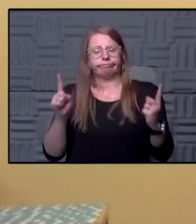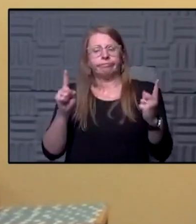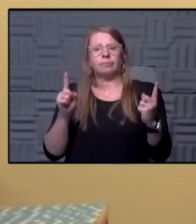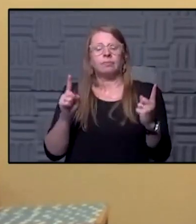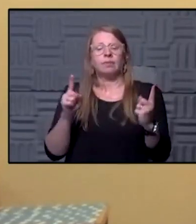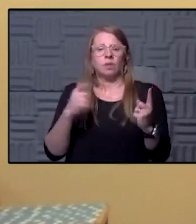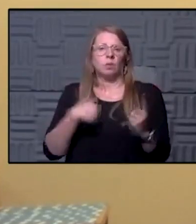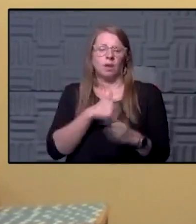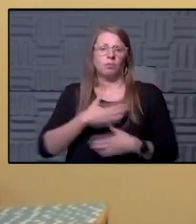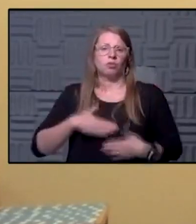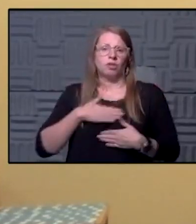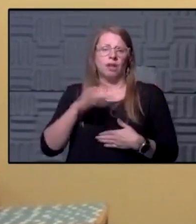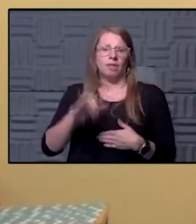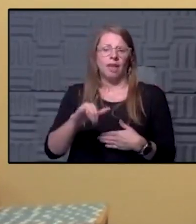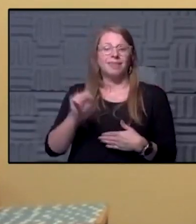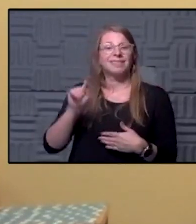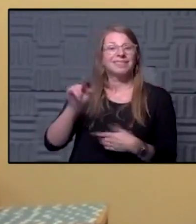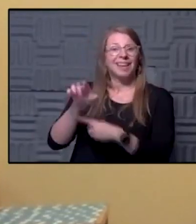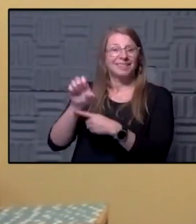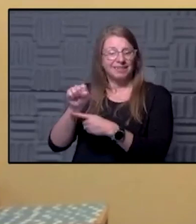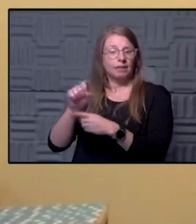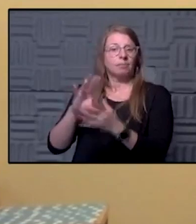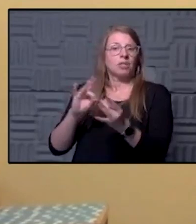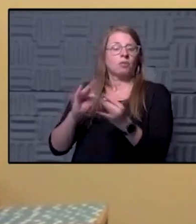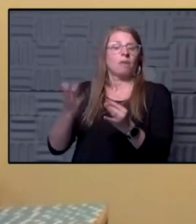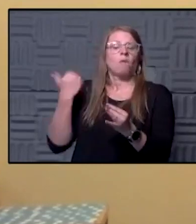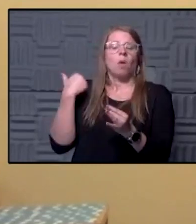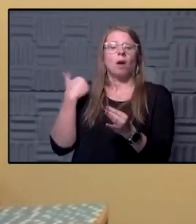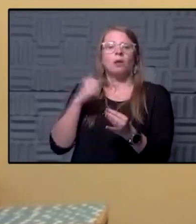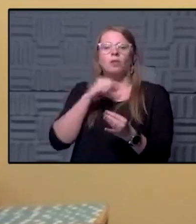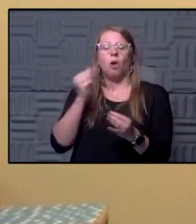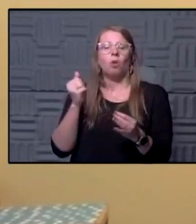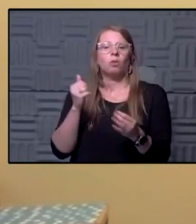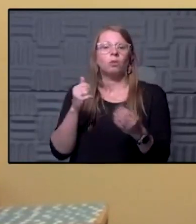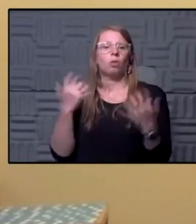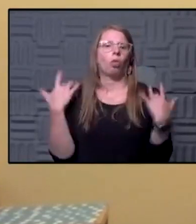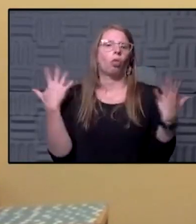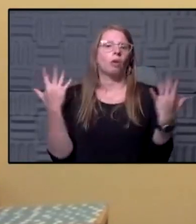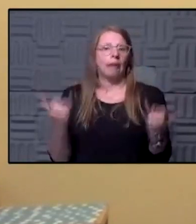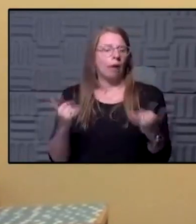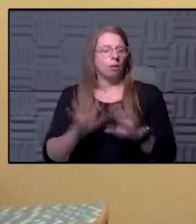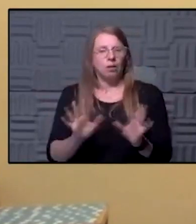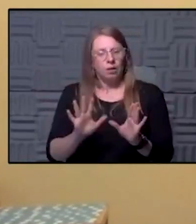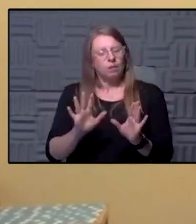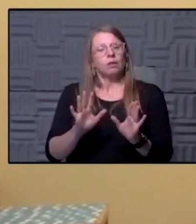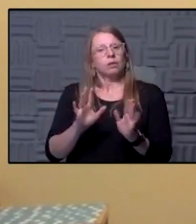said earlier, don't let up now. We're looking really good, and I also want to issue a,